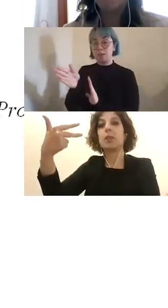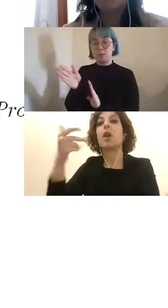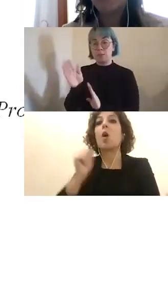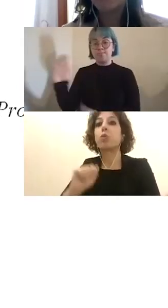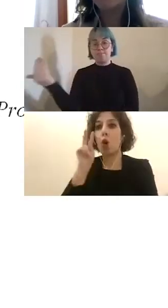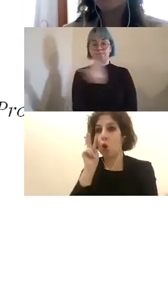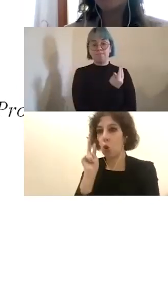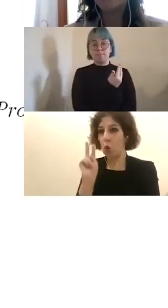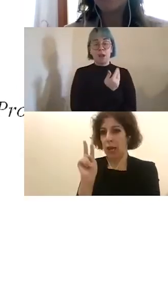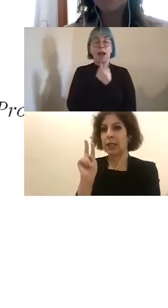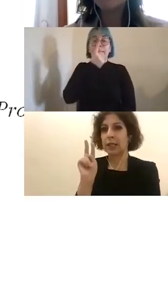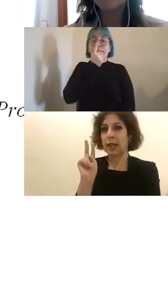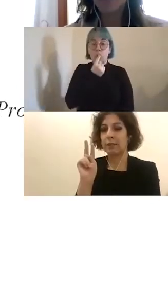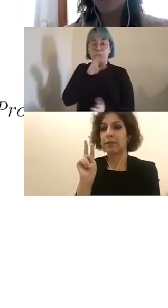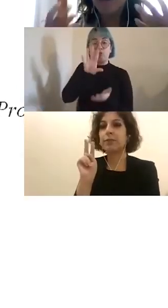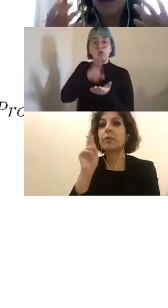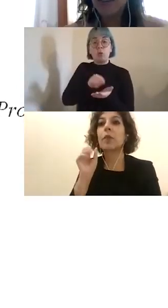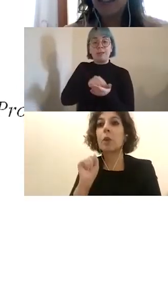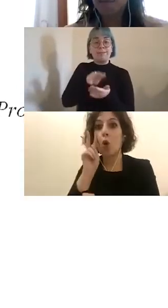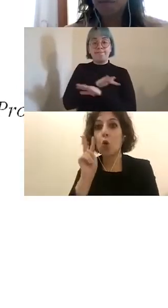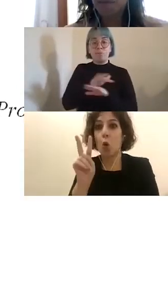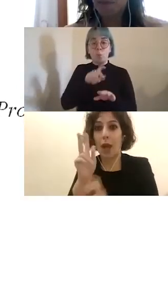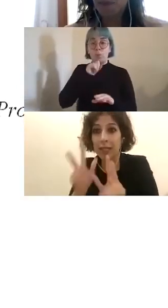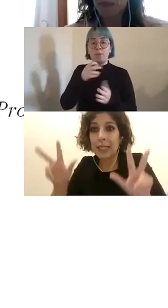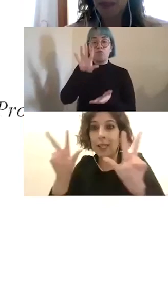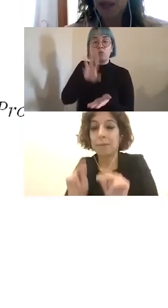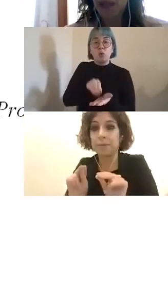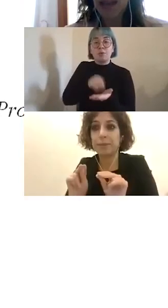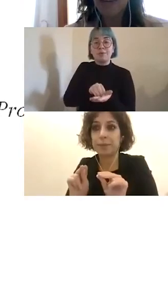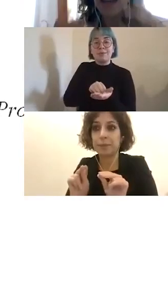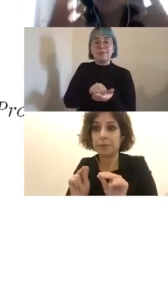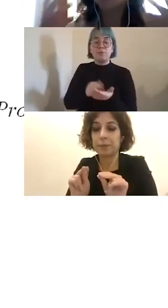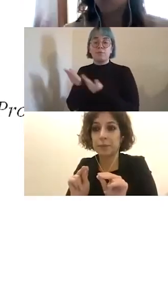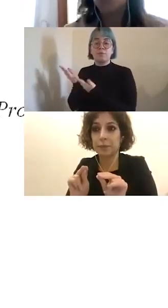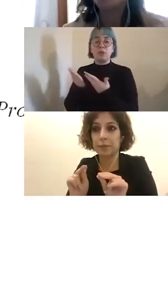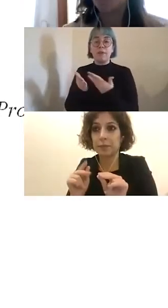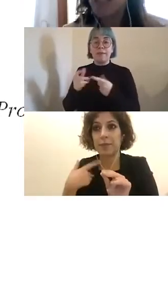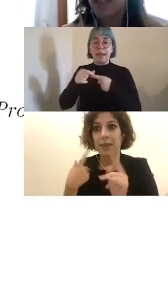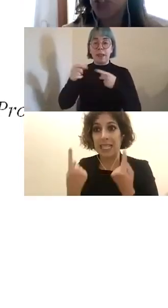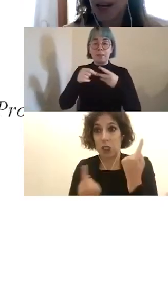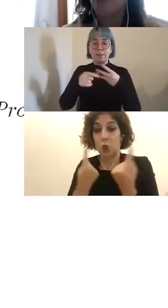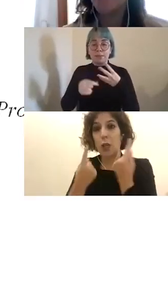the possibility of recording, of observing the elements